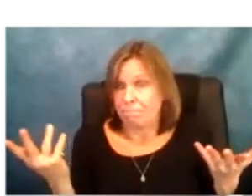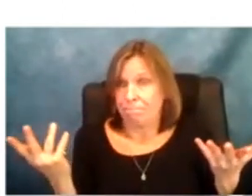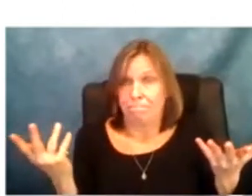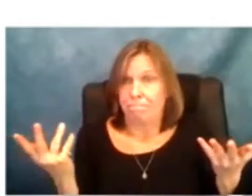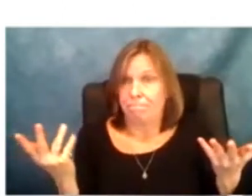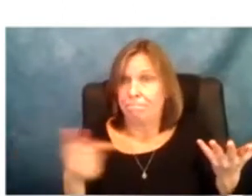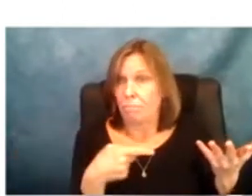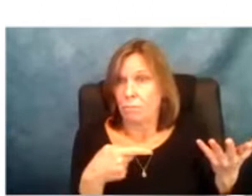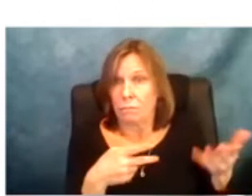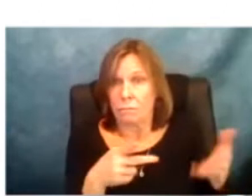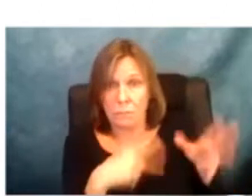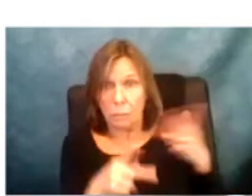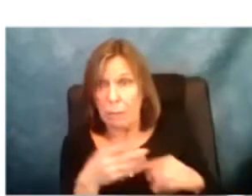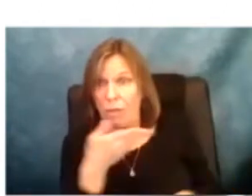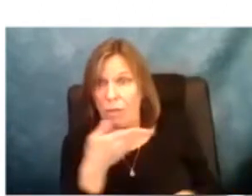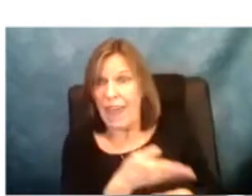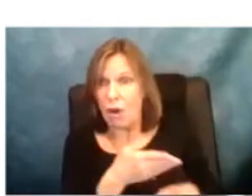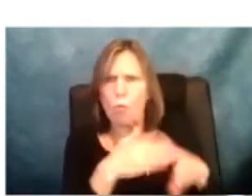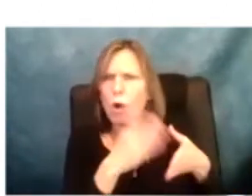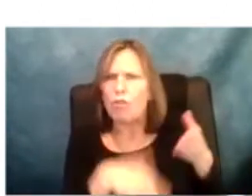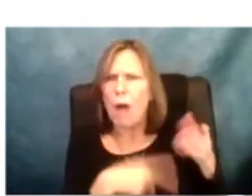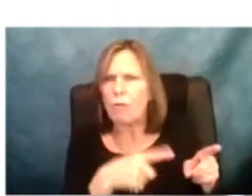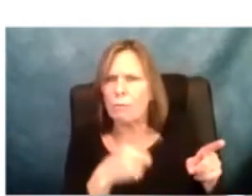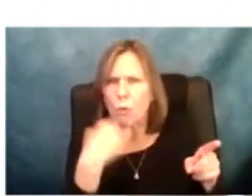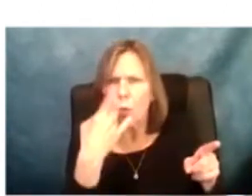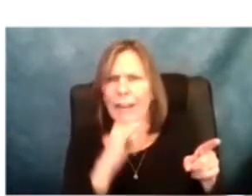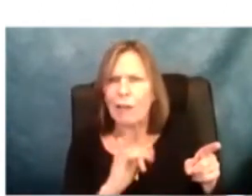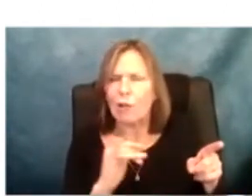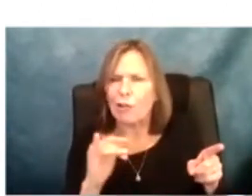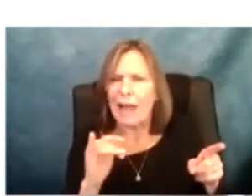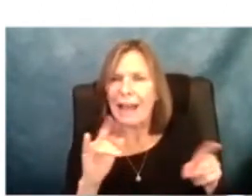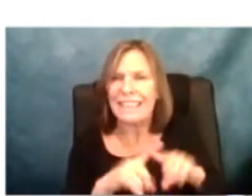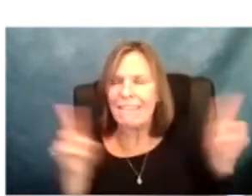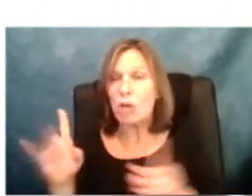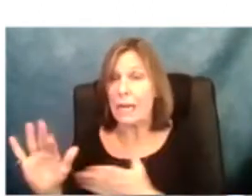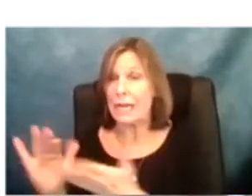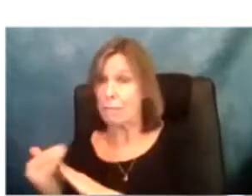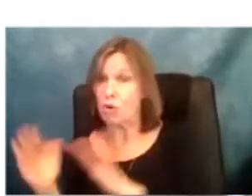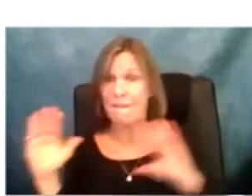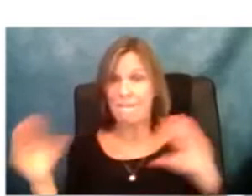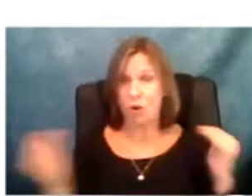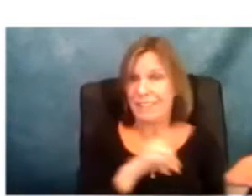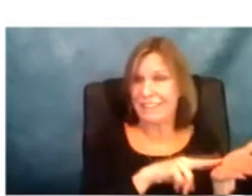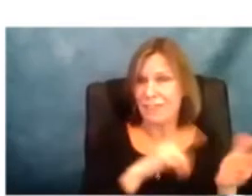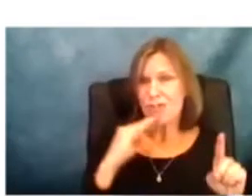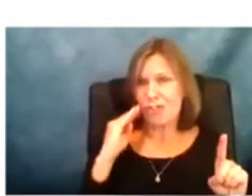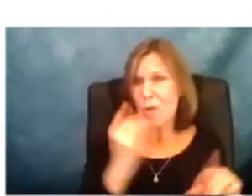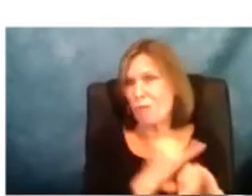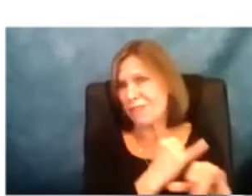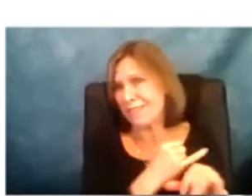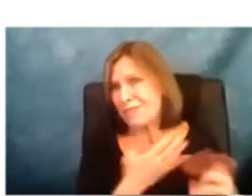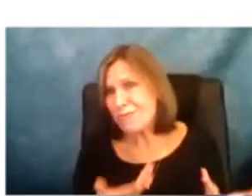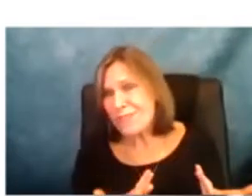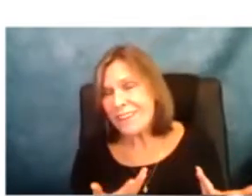what are people's outcomes, right? What do they look like different in the community versus in an institution? But also,